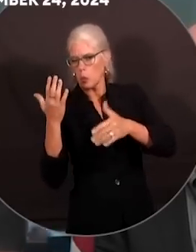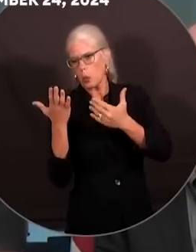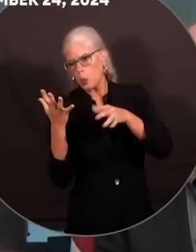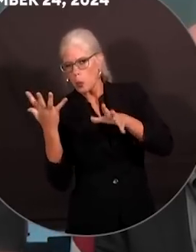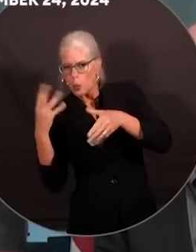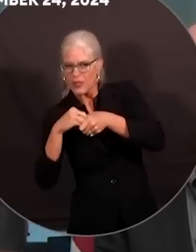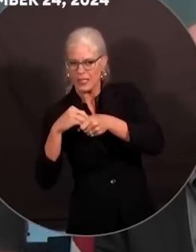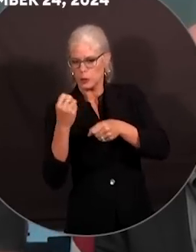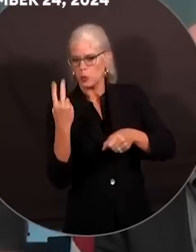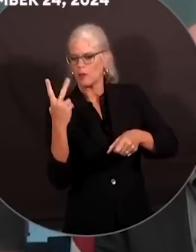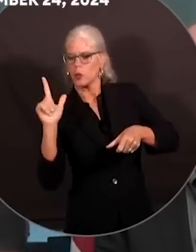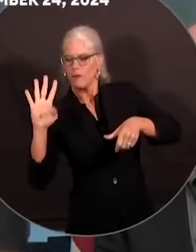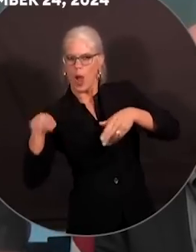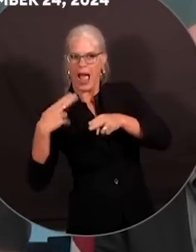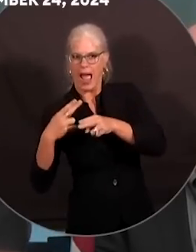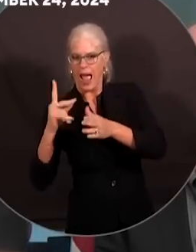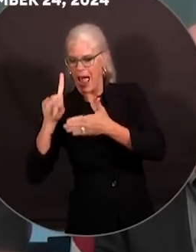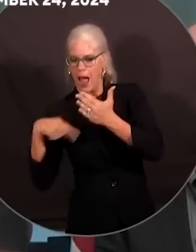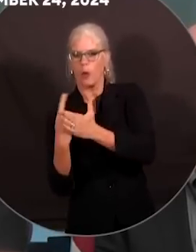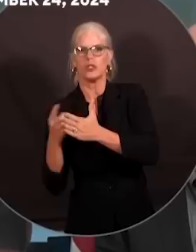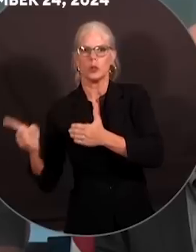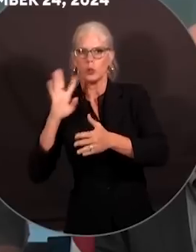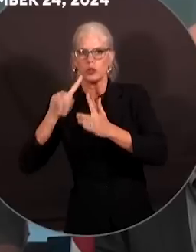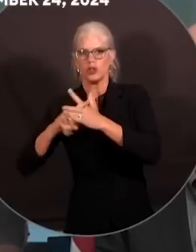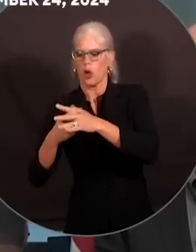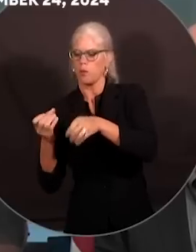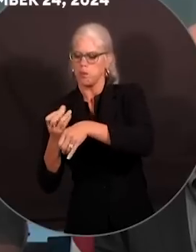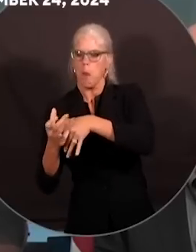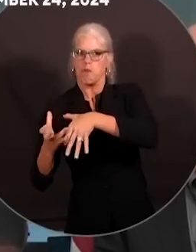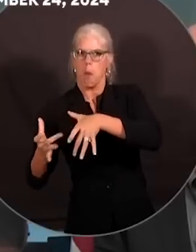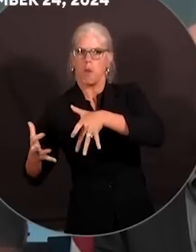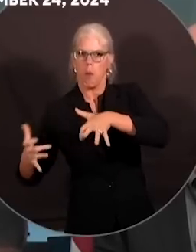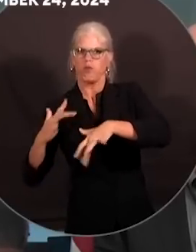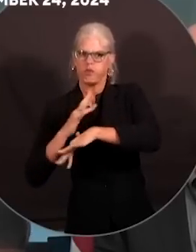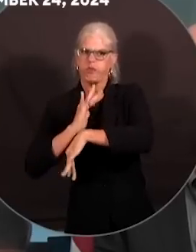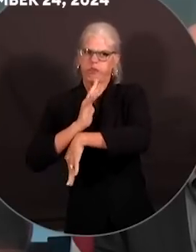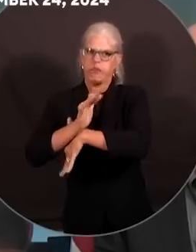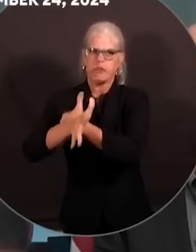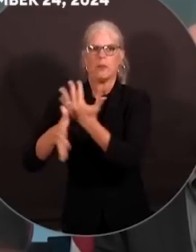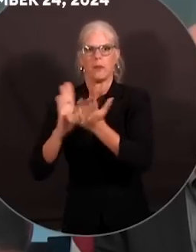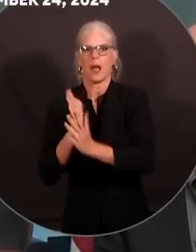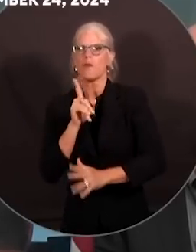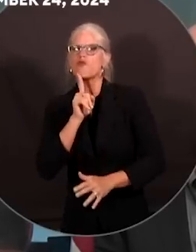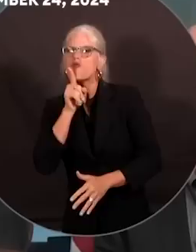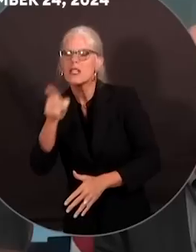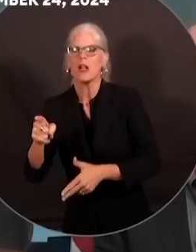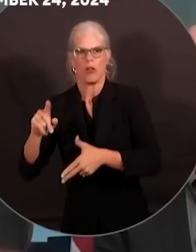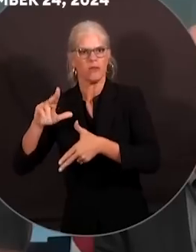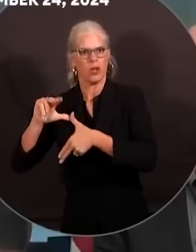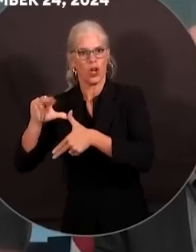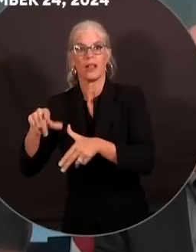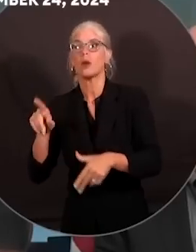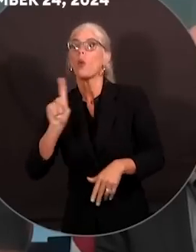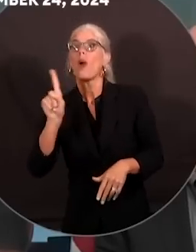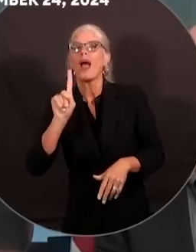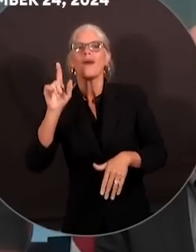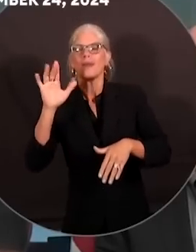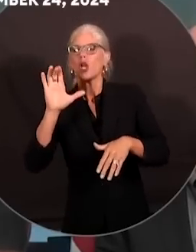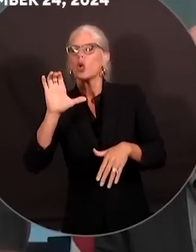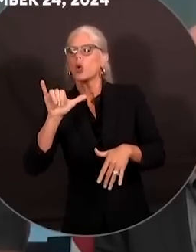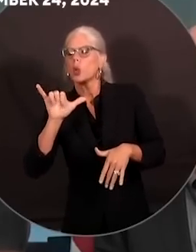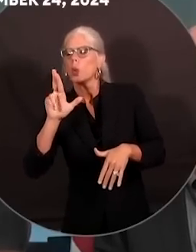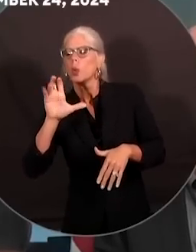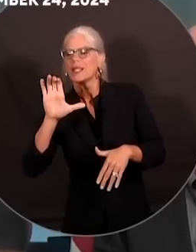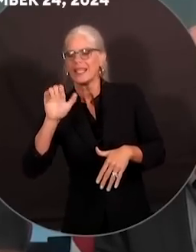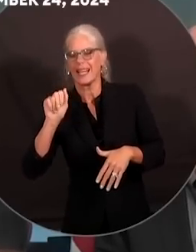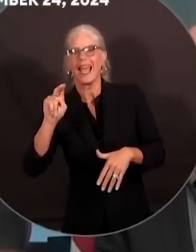going to move pretty quickly once it gets beyond the Yucatan and Cuba, and it's got a pretty good runway throughout the Gulf of